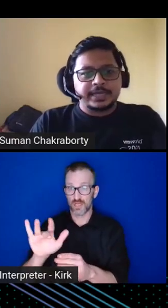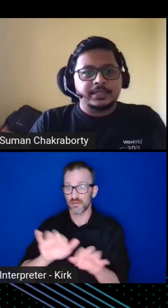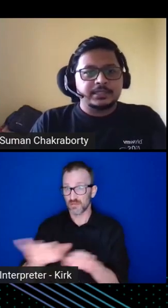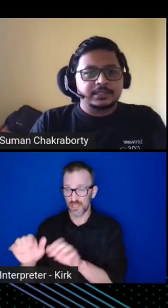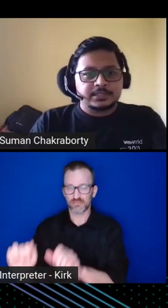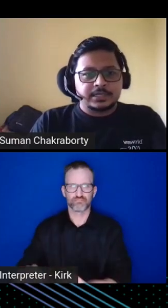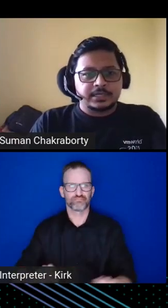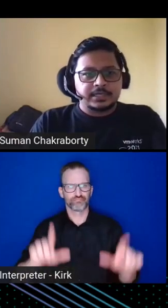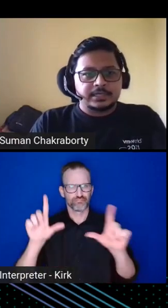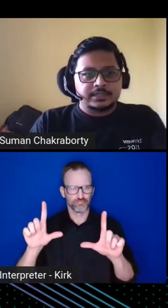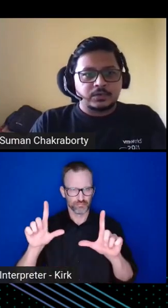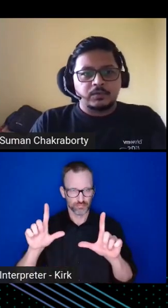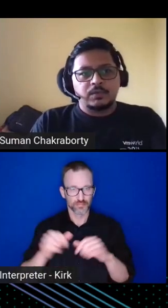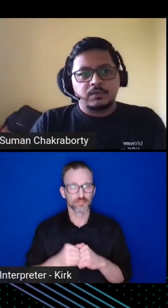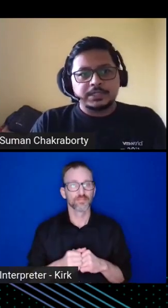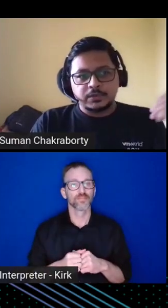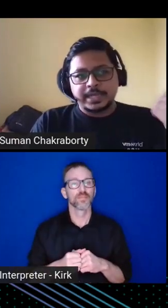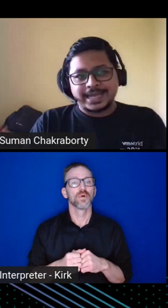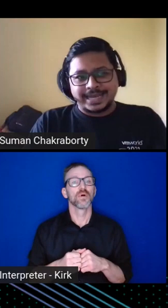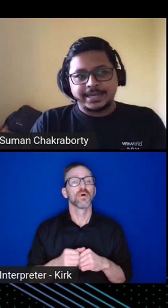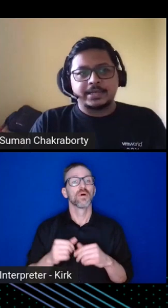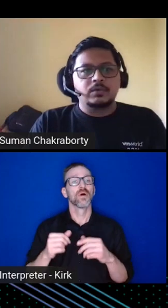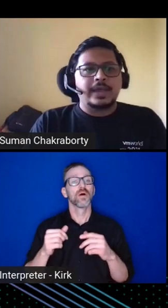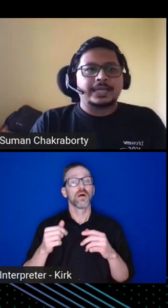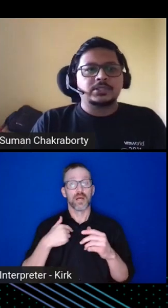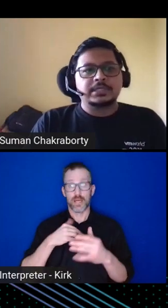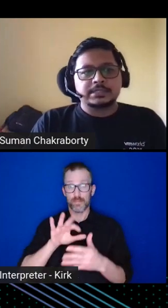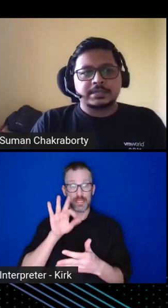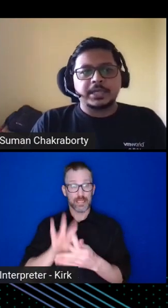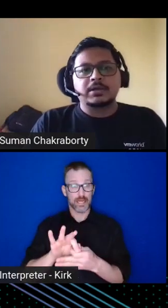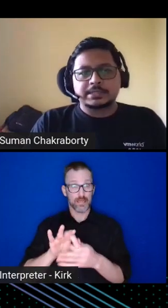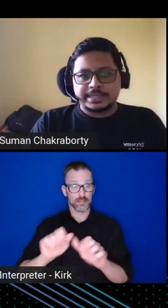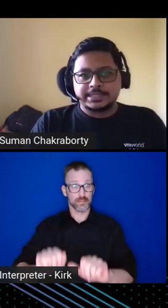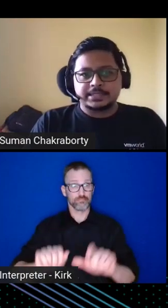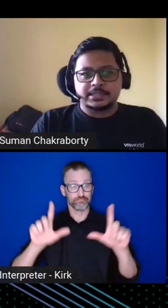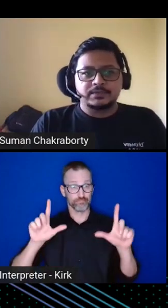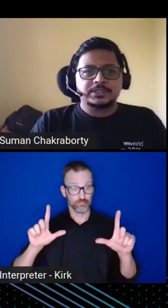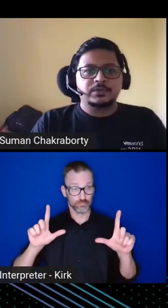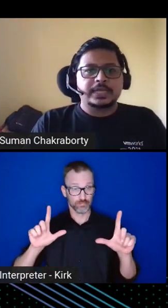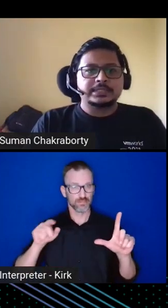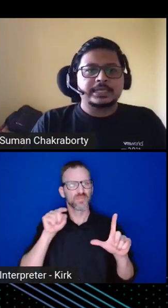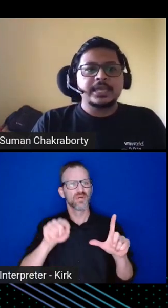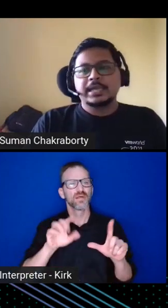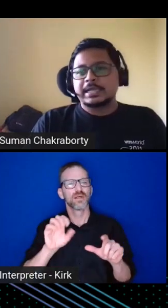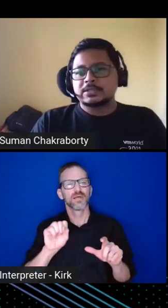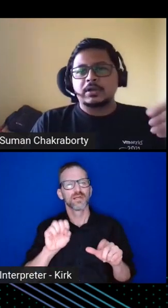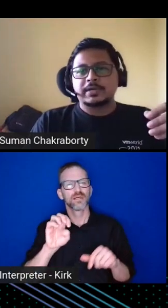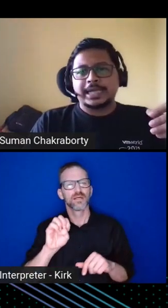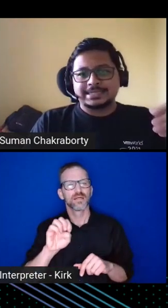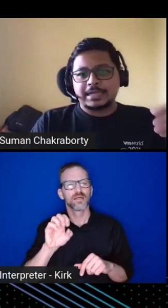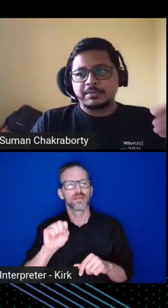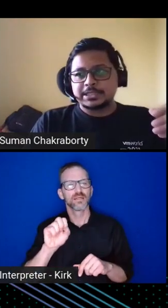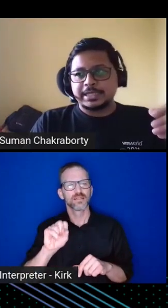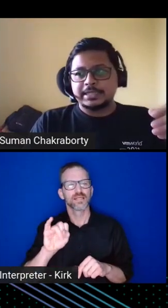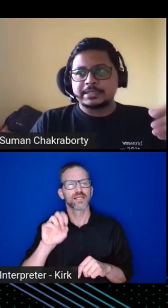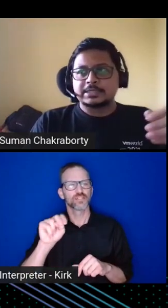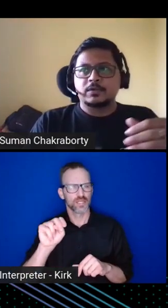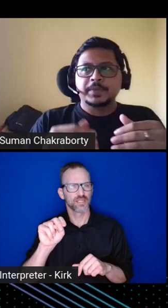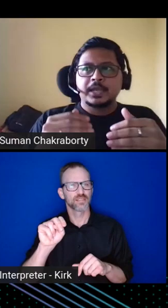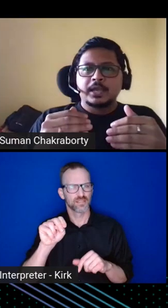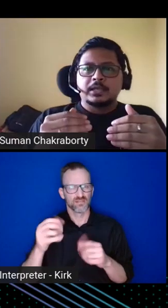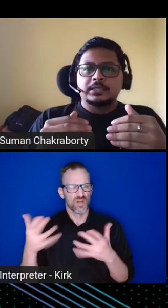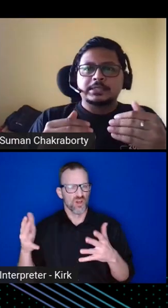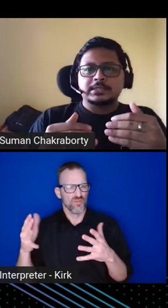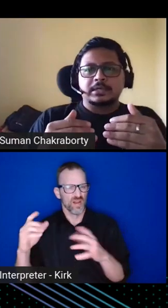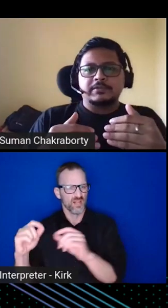here in the, so once you get connected to, actually there's something called as sessions, which you can see gets already established in this case.